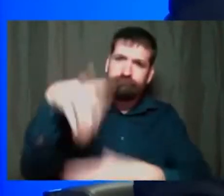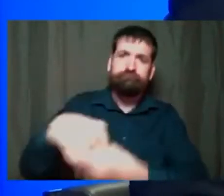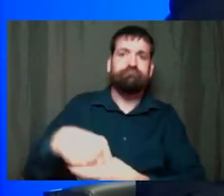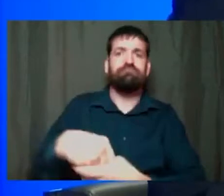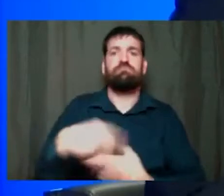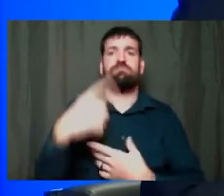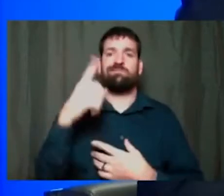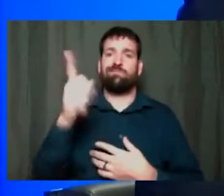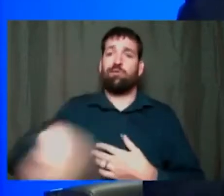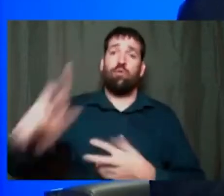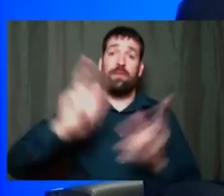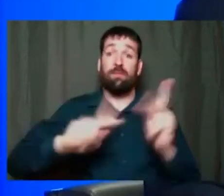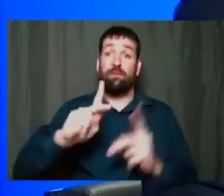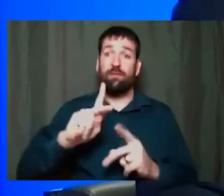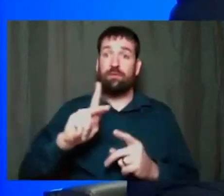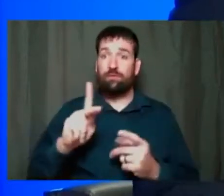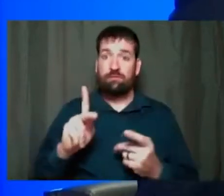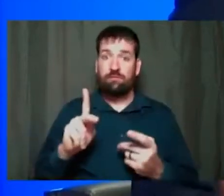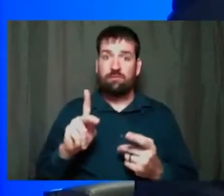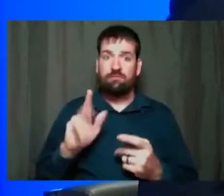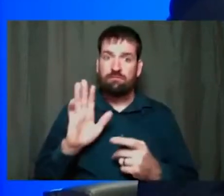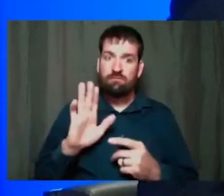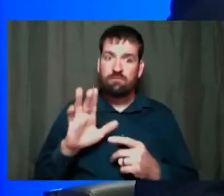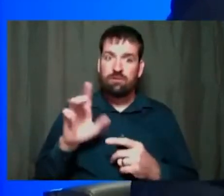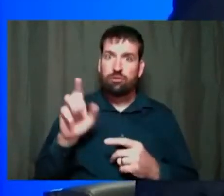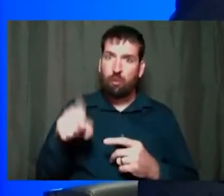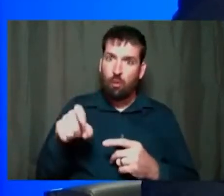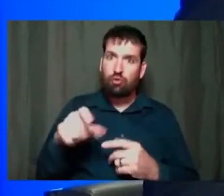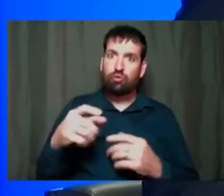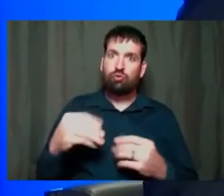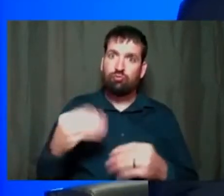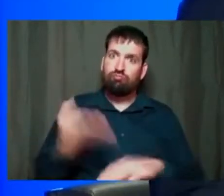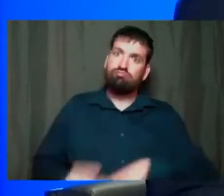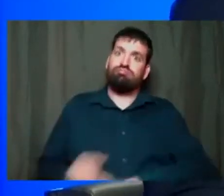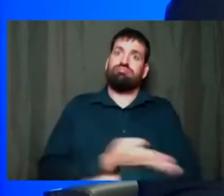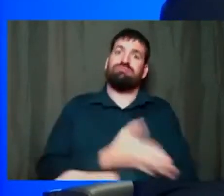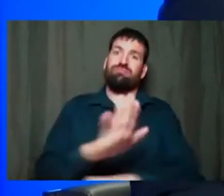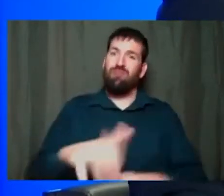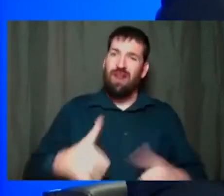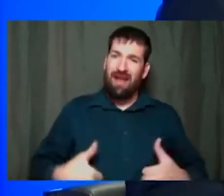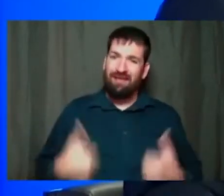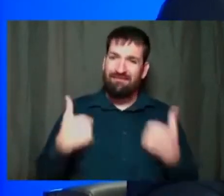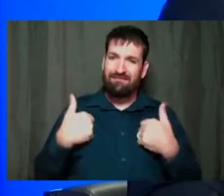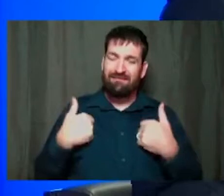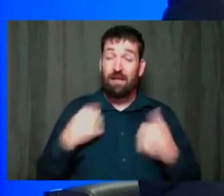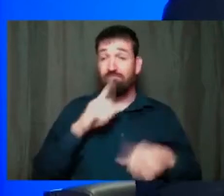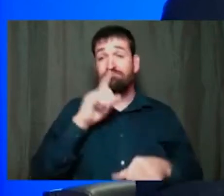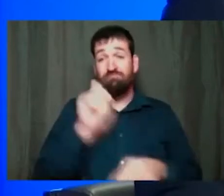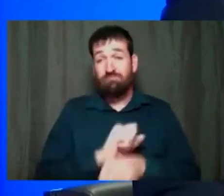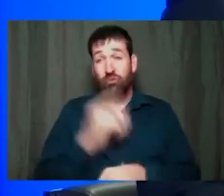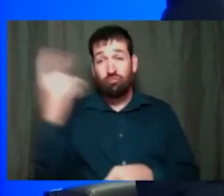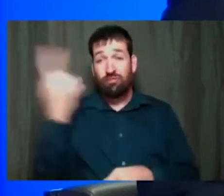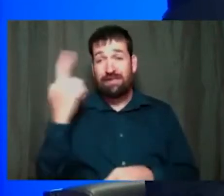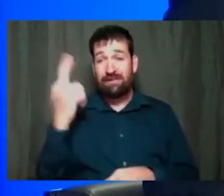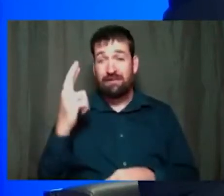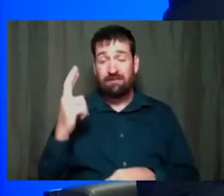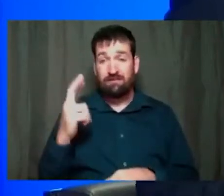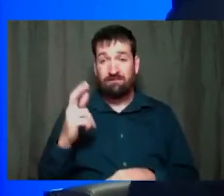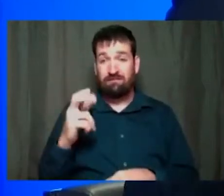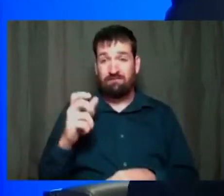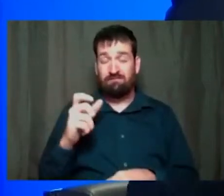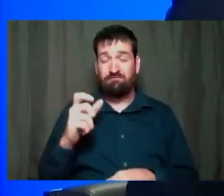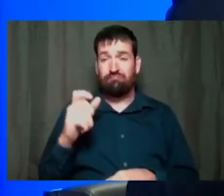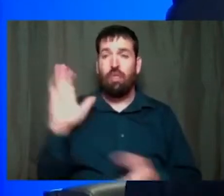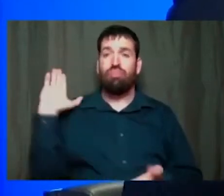work, the people who are supposed to enrich your life. And the realistic reason that they're probably not as enriching as they might have been